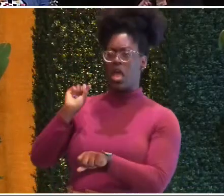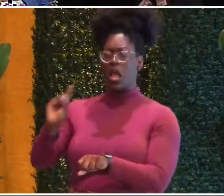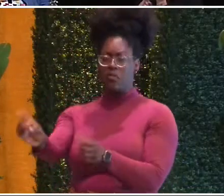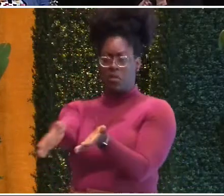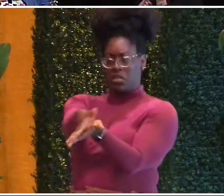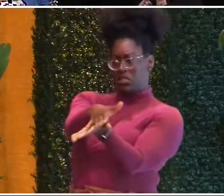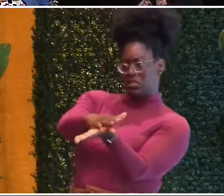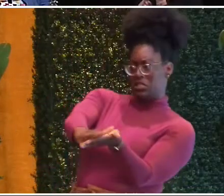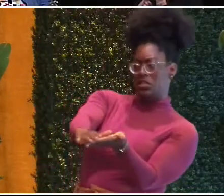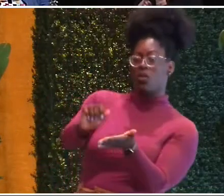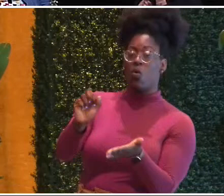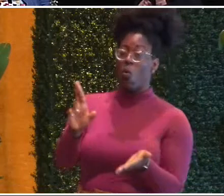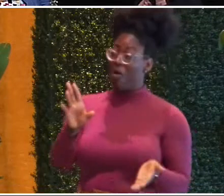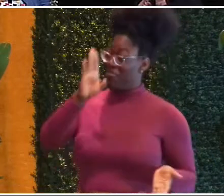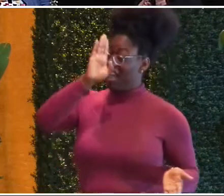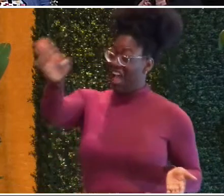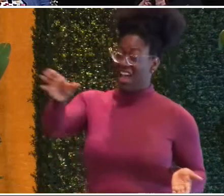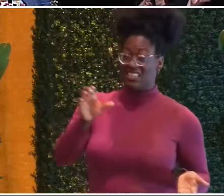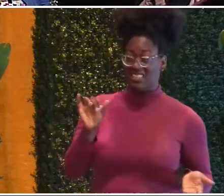Christianity.